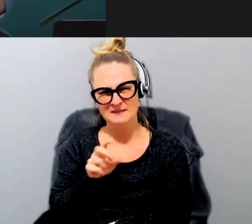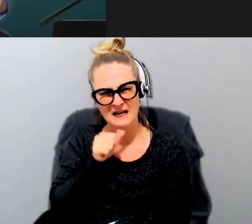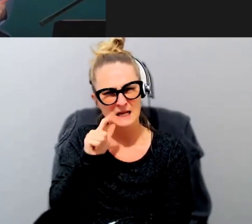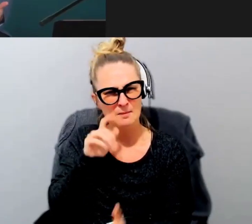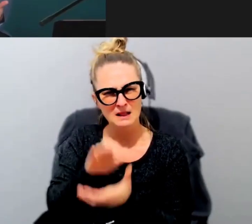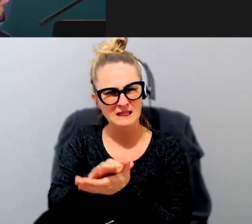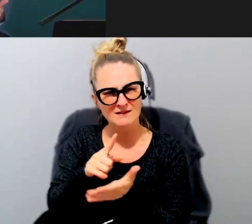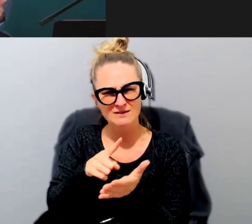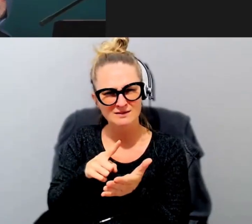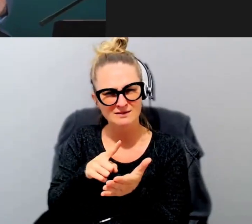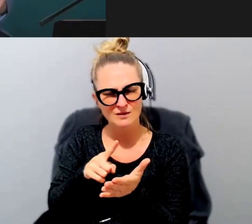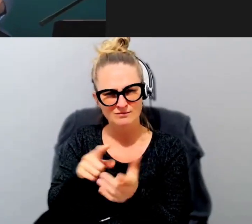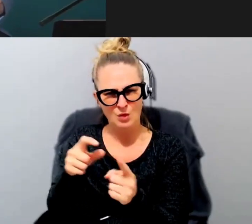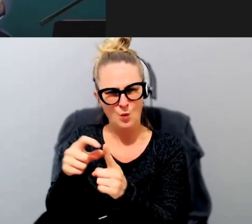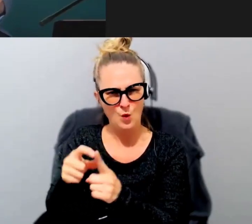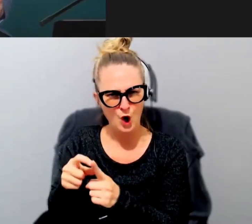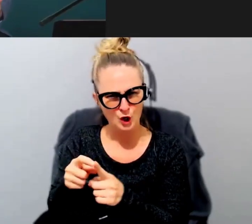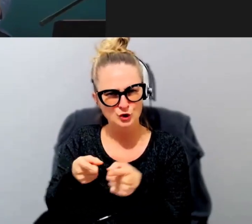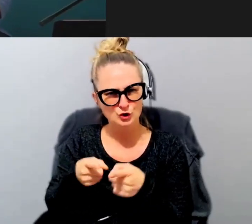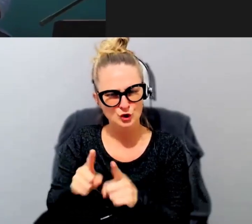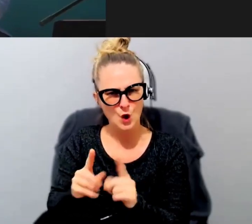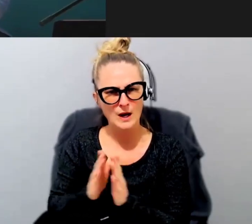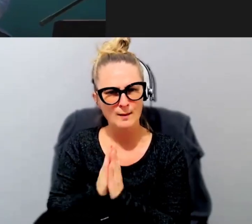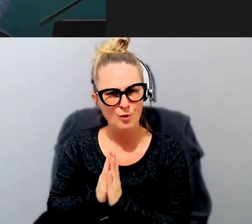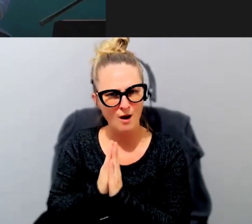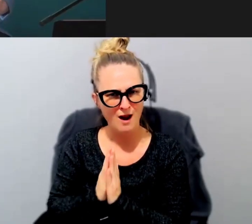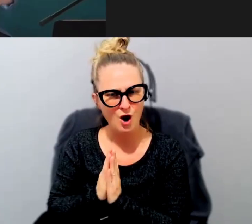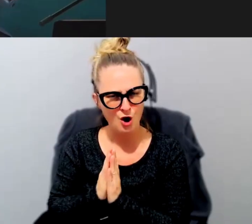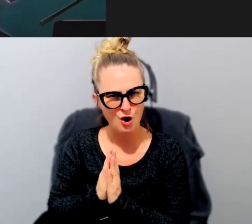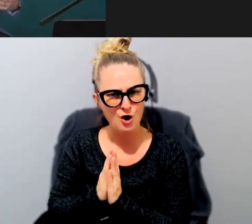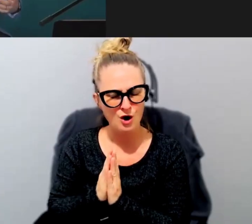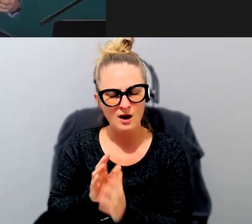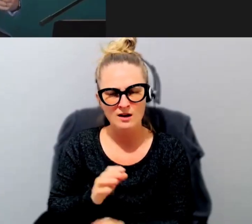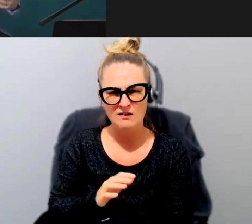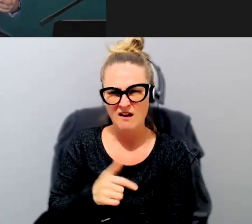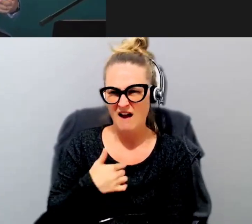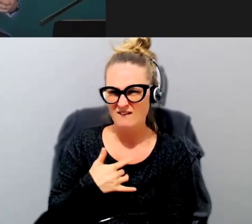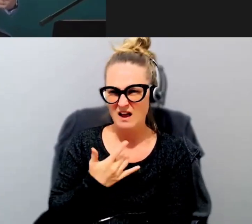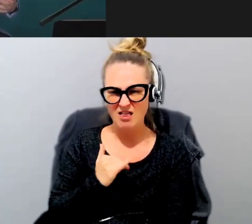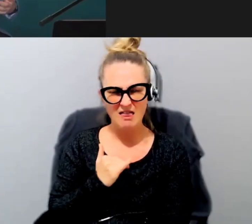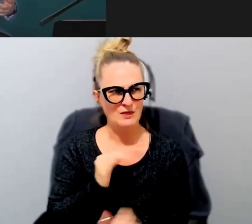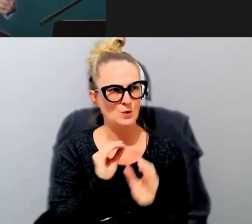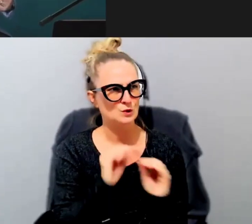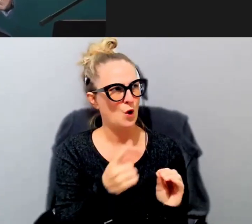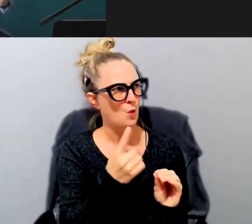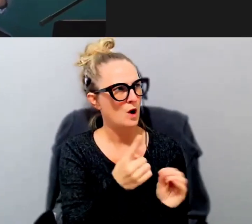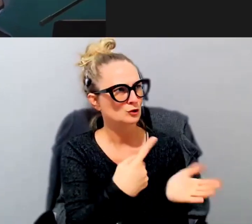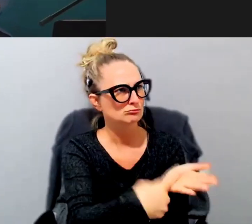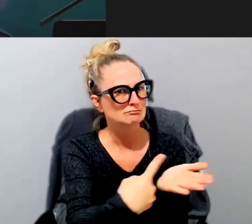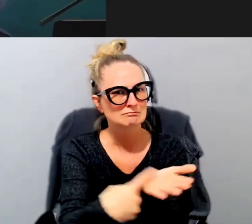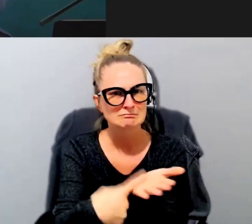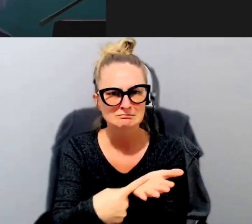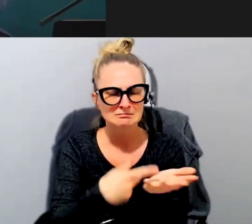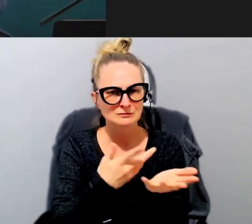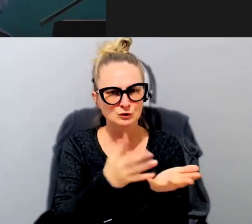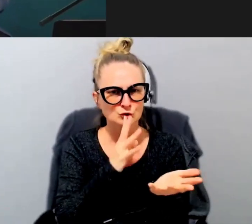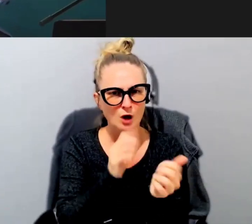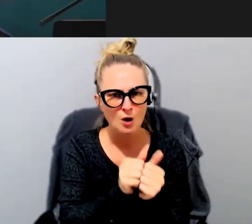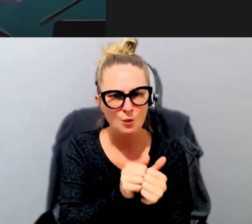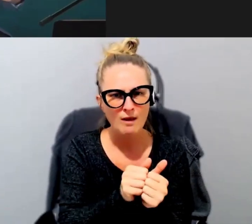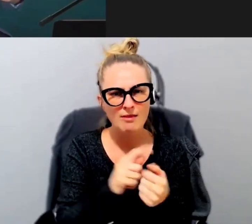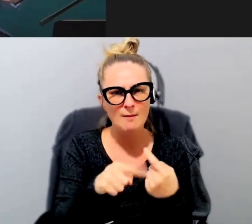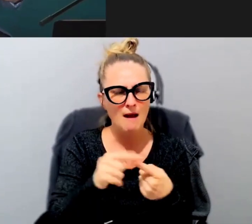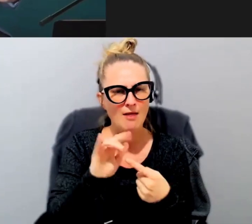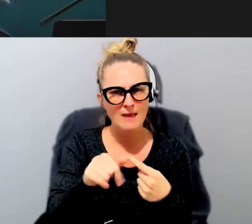during prayer services. And I felt like I had nobody to talk to about that, because there wasn't that kind of